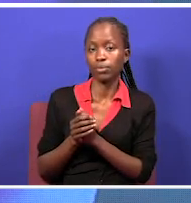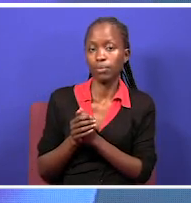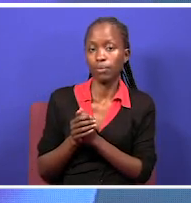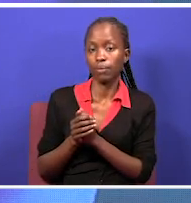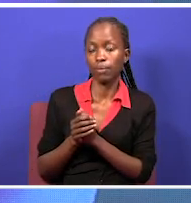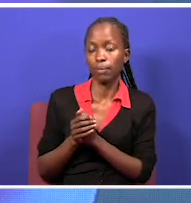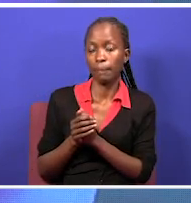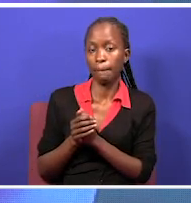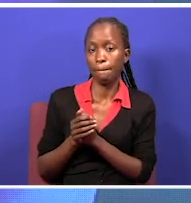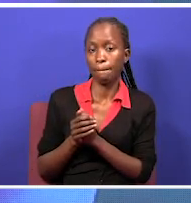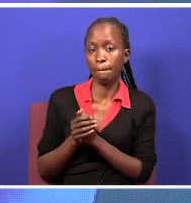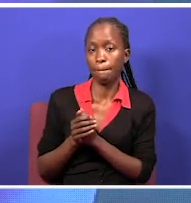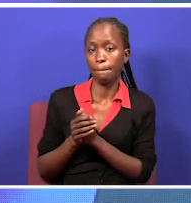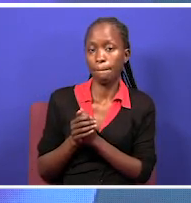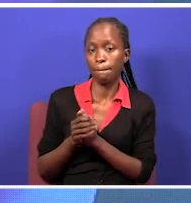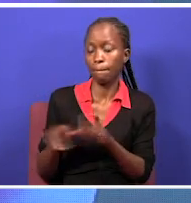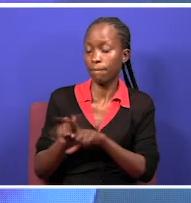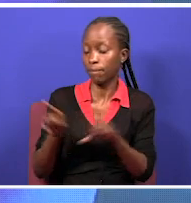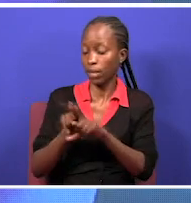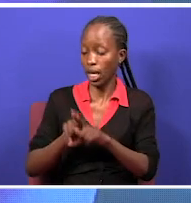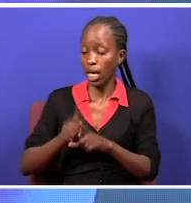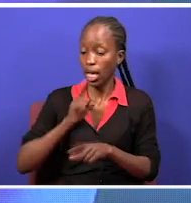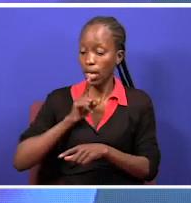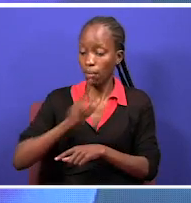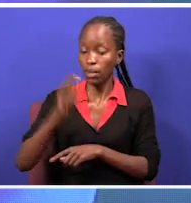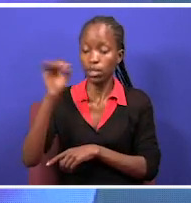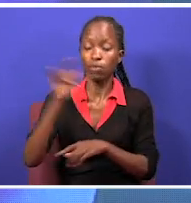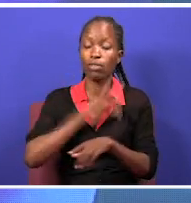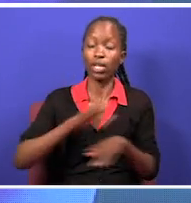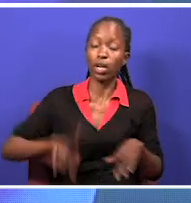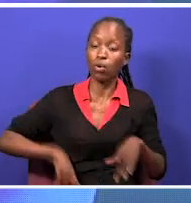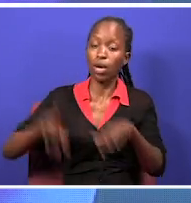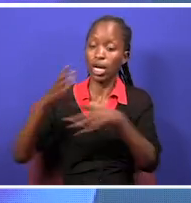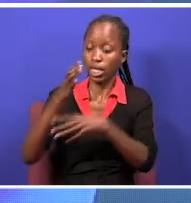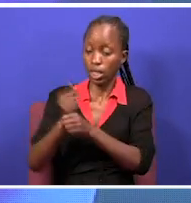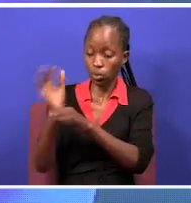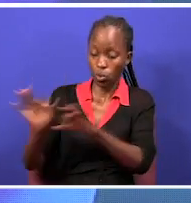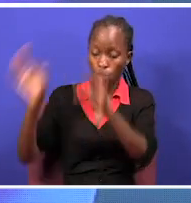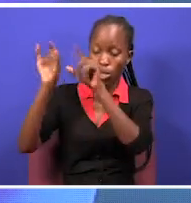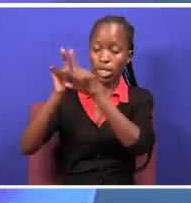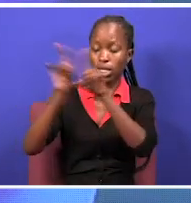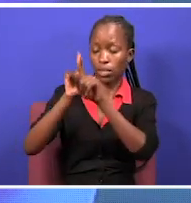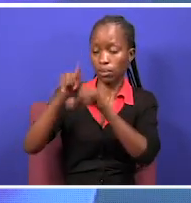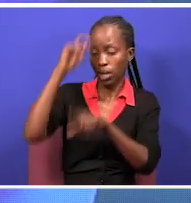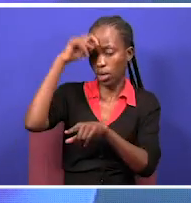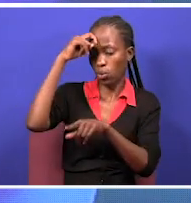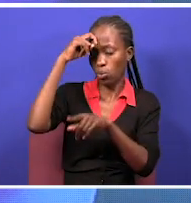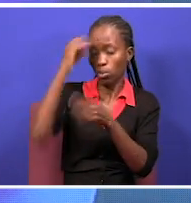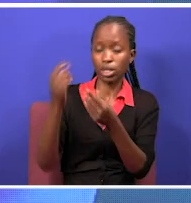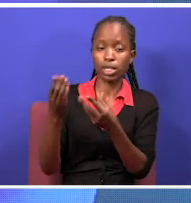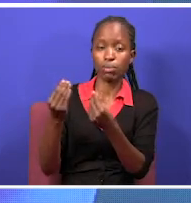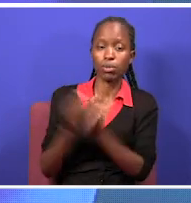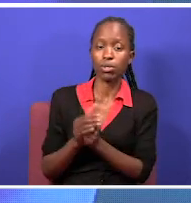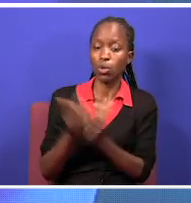demands of the Lord, are trustworthy and they make wise the simple. So